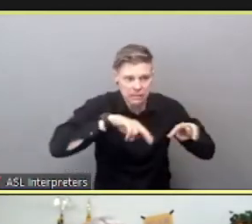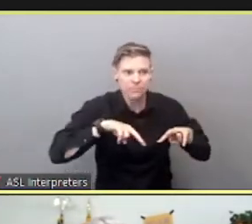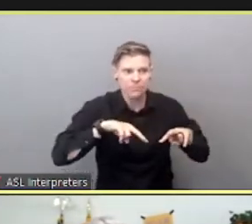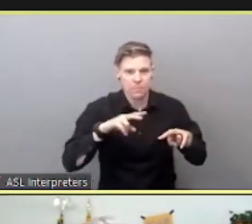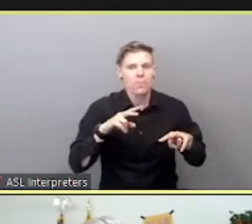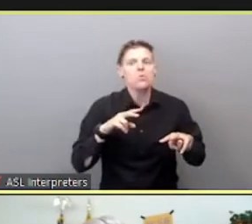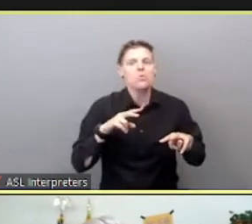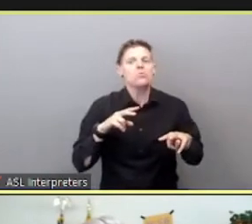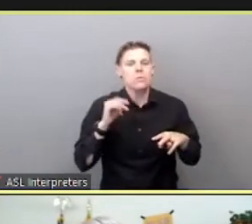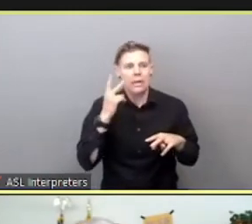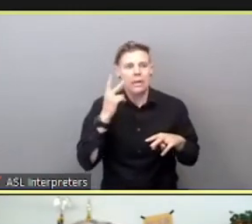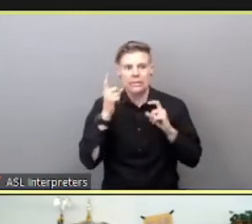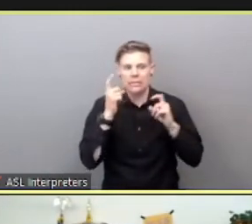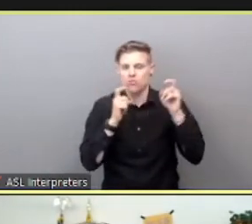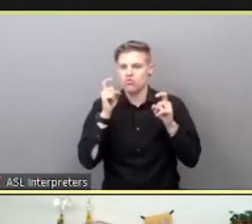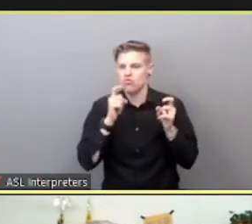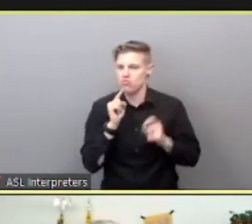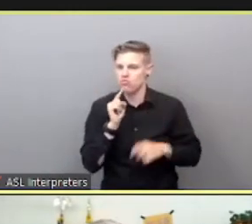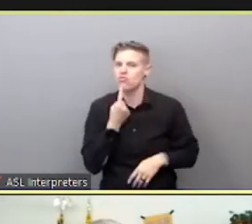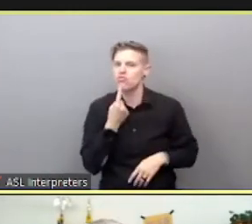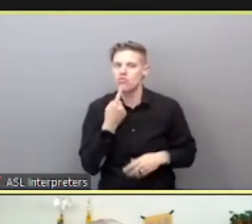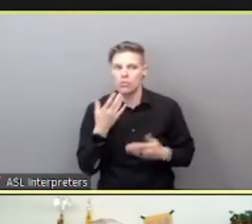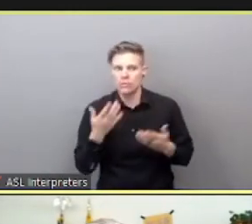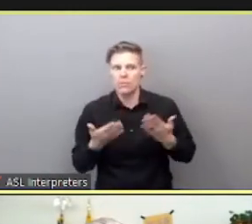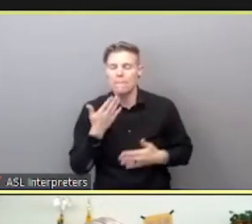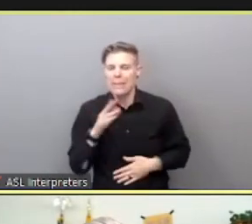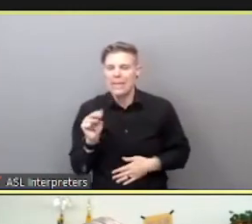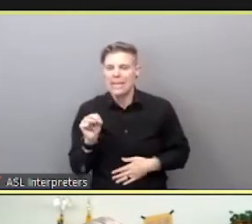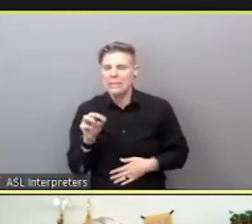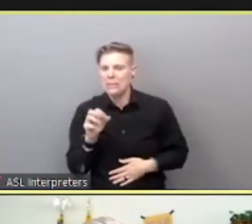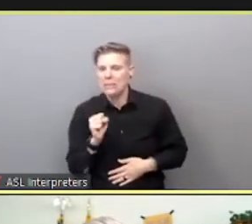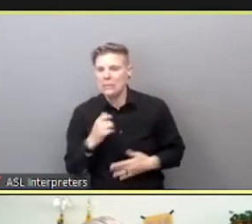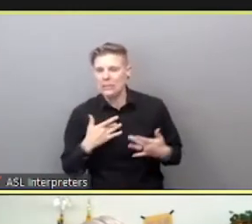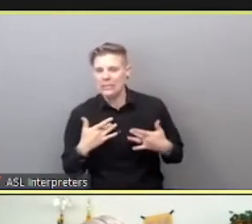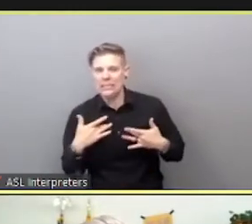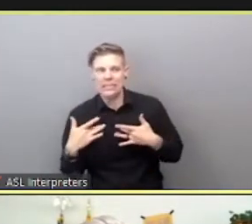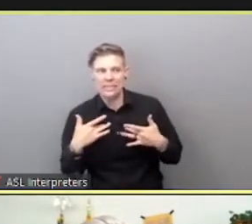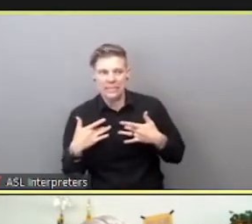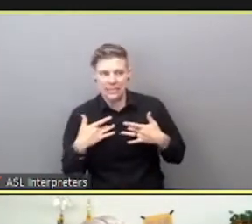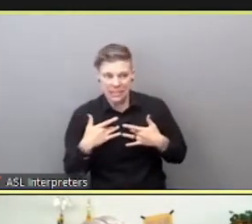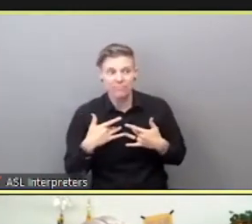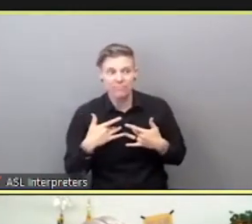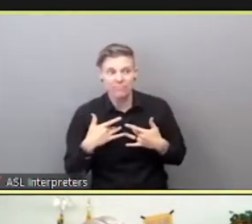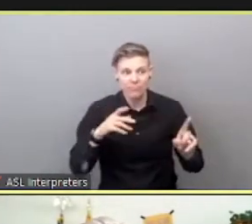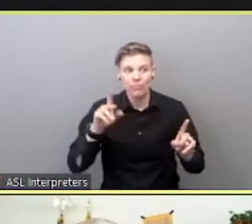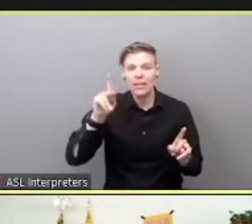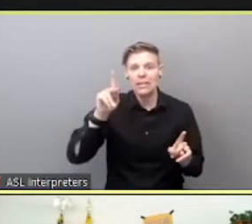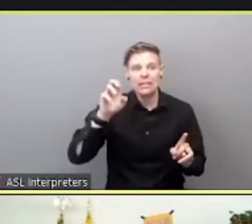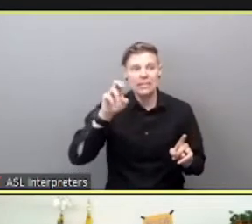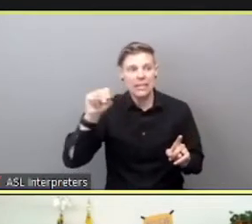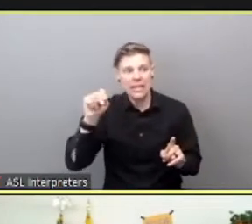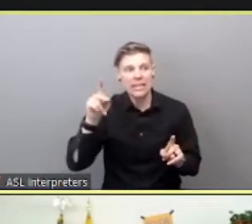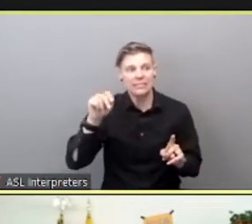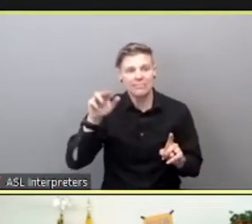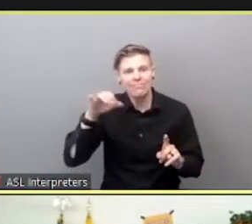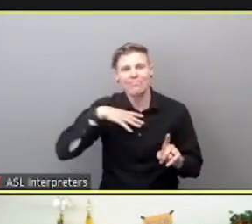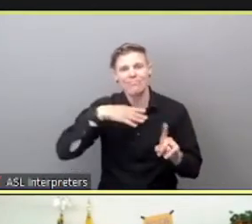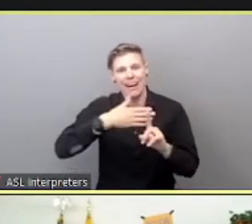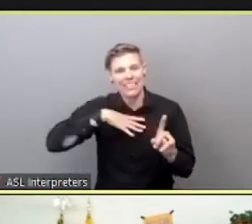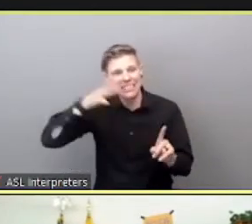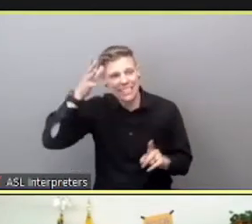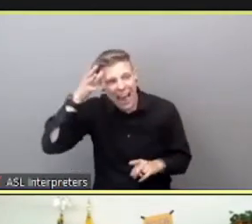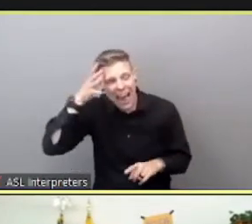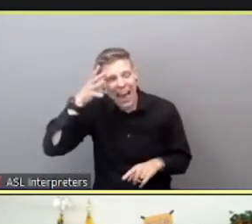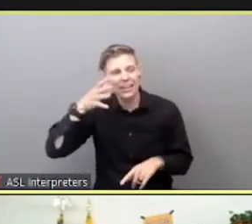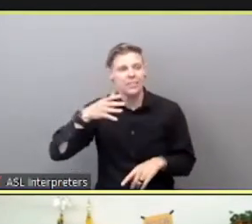know, that it's bad news. Ken Early, a beloved husband and father, a retired CPA who loved to travel and wear